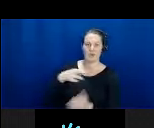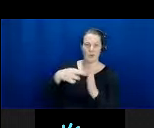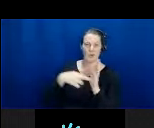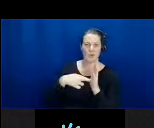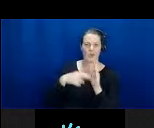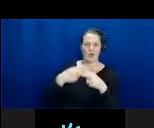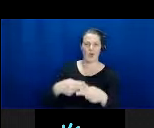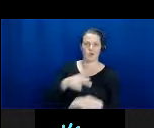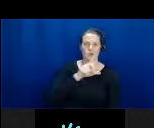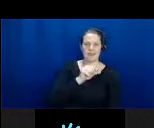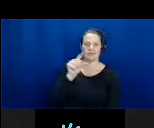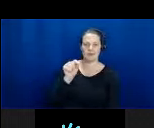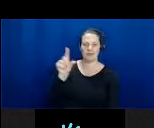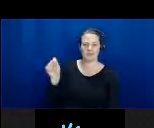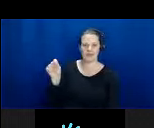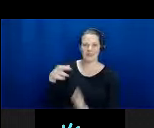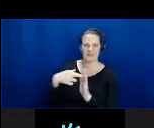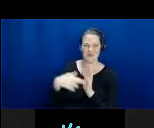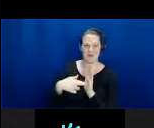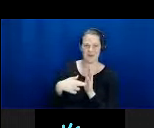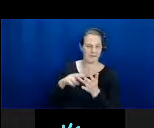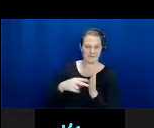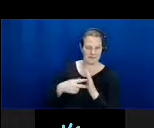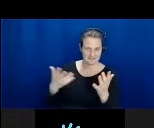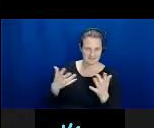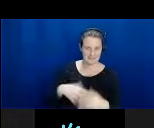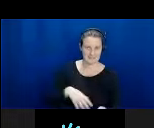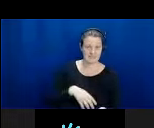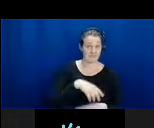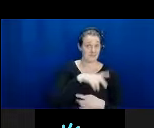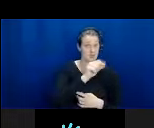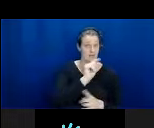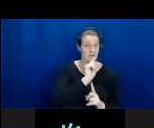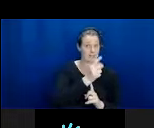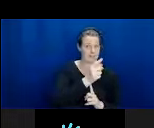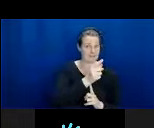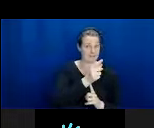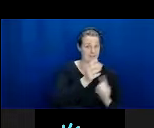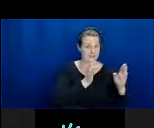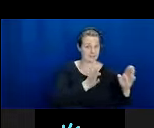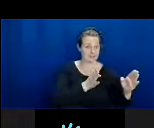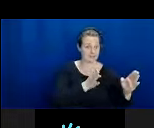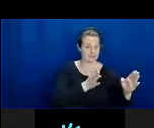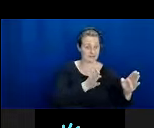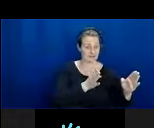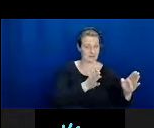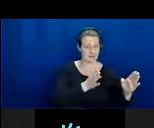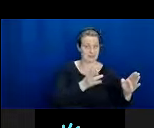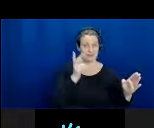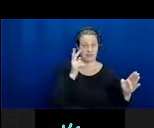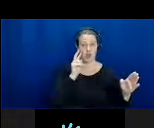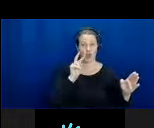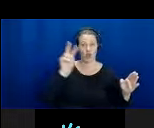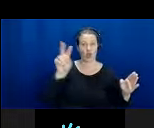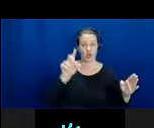it, but basically it stands for every 20 minutes, look 20 feet away